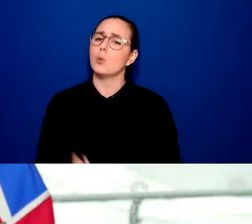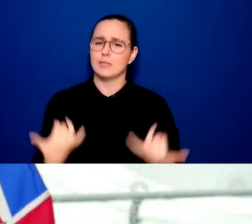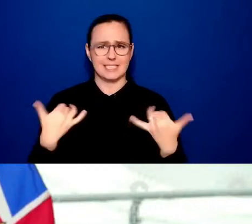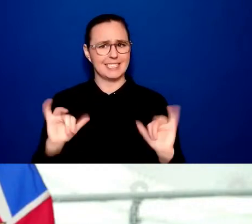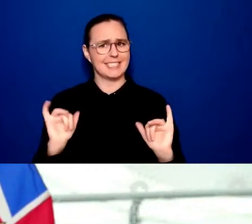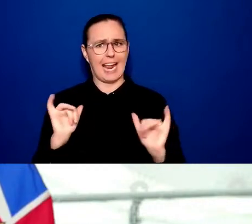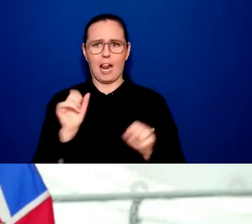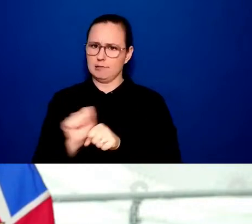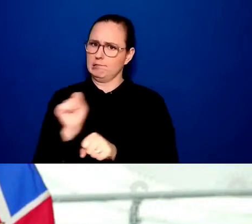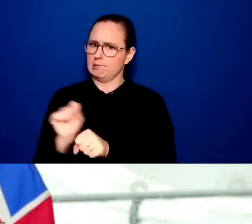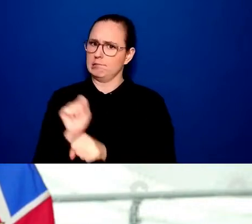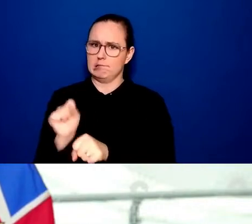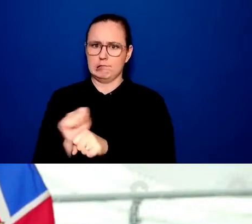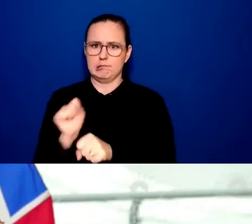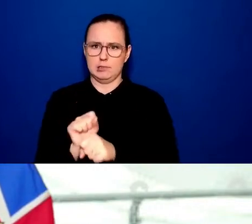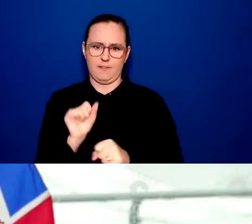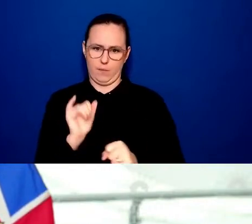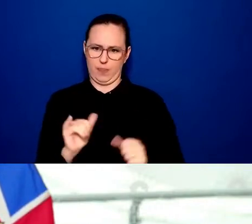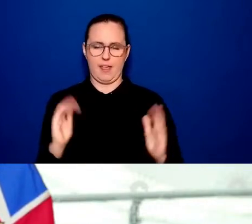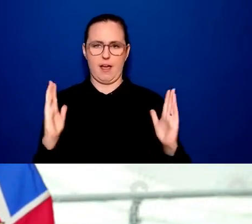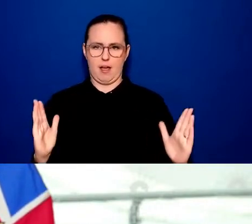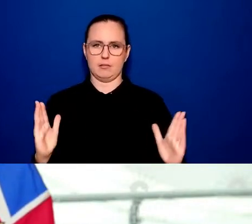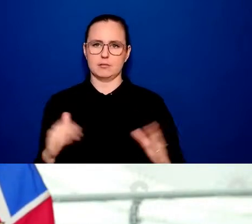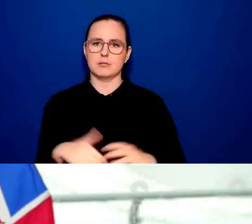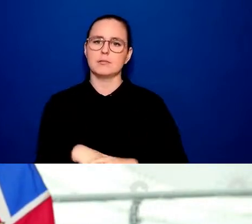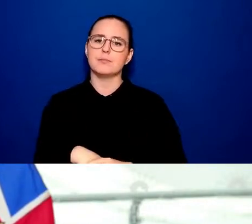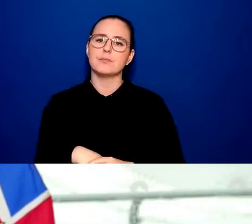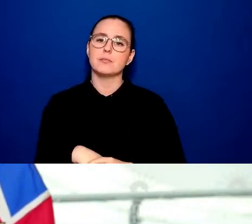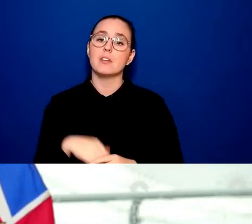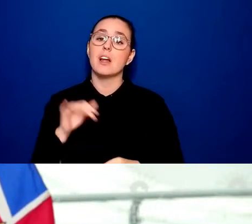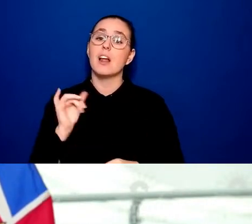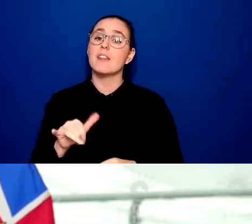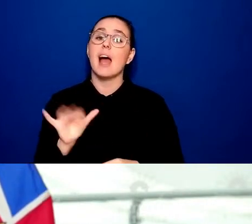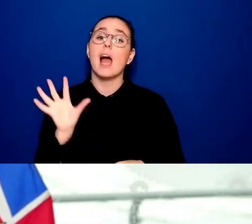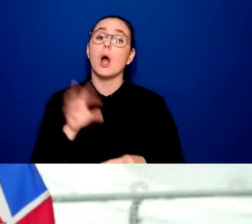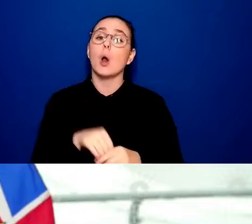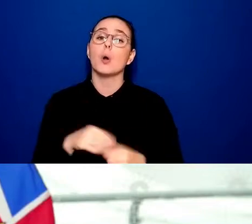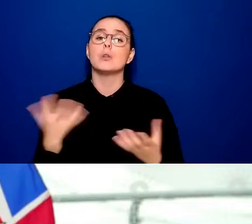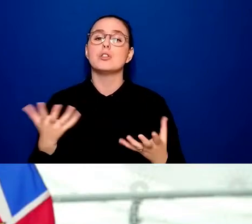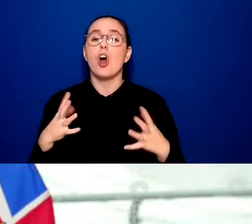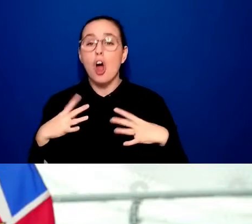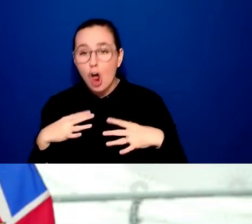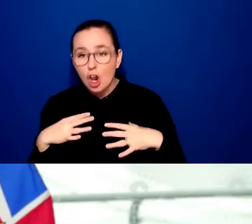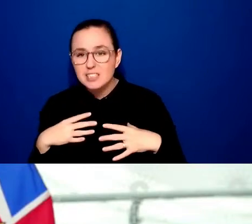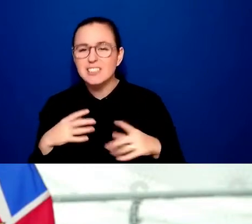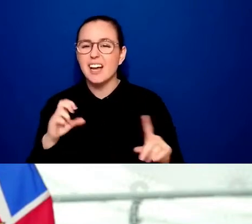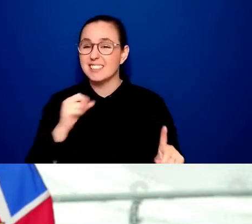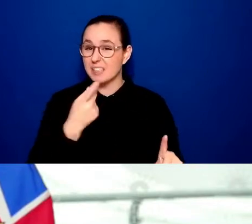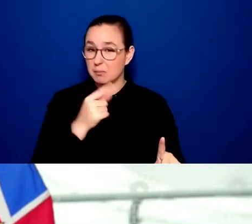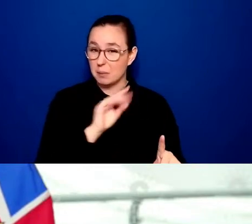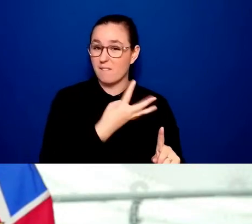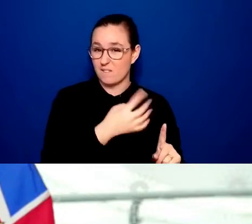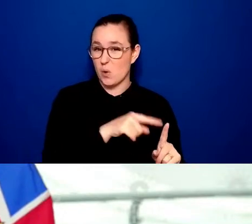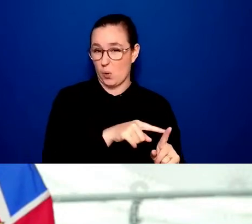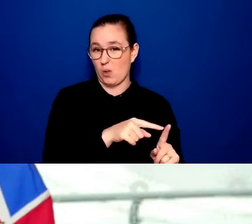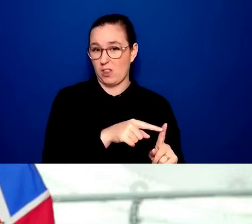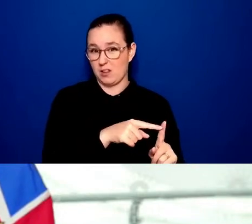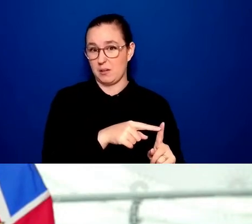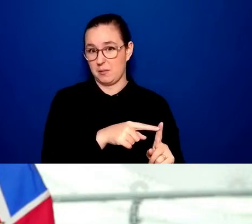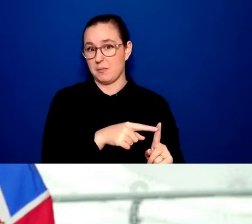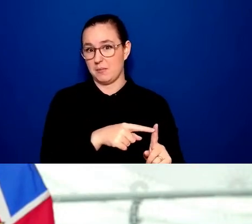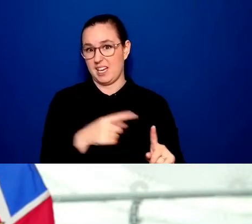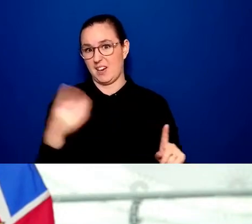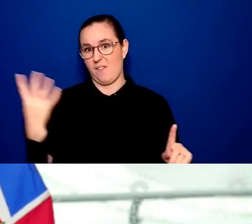course, the 5,302 refers to the week that included Labor Day, so there was essentially one less full day of